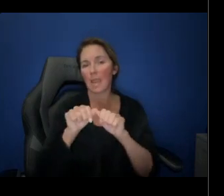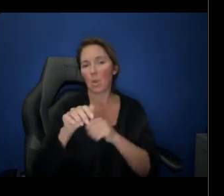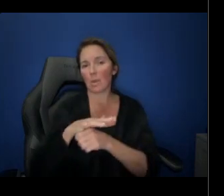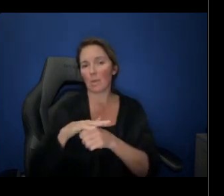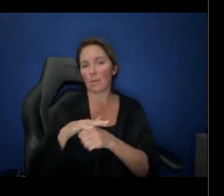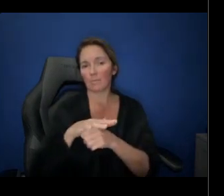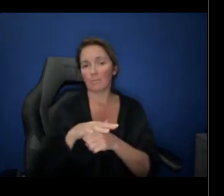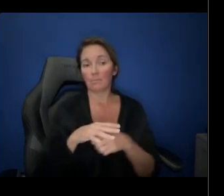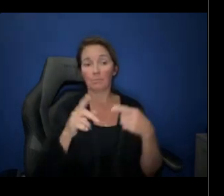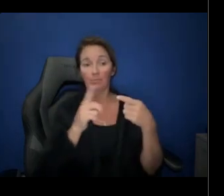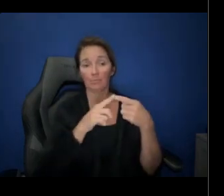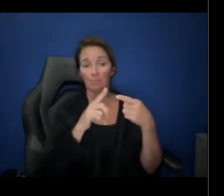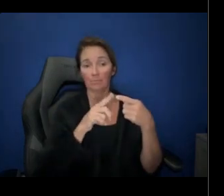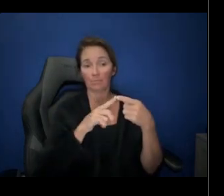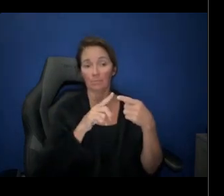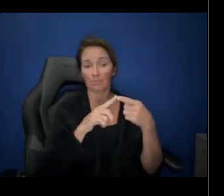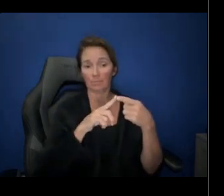The first option,